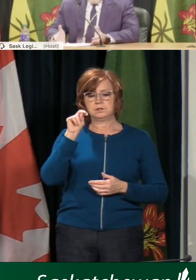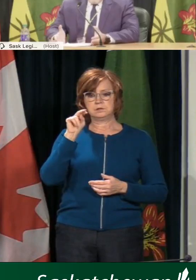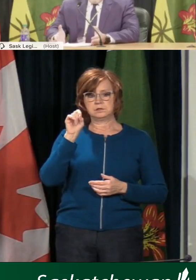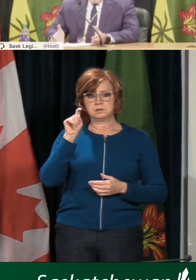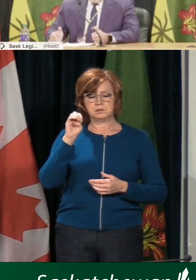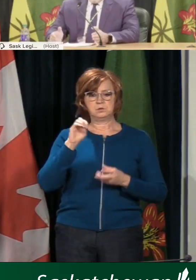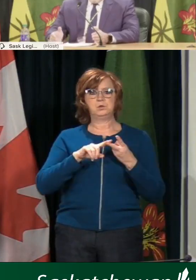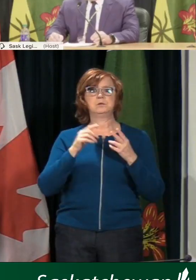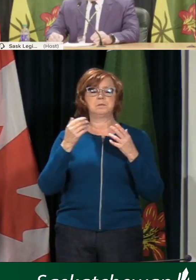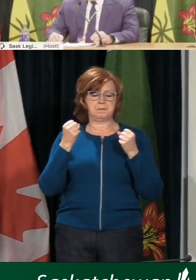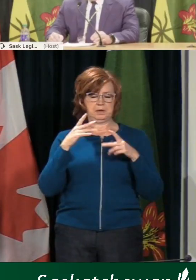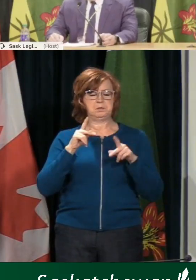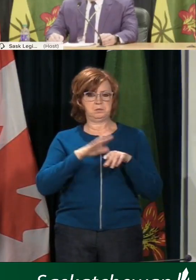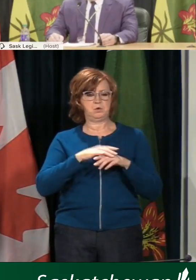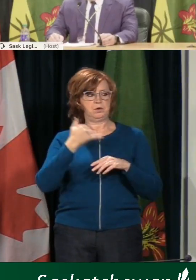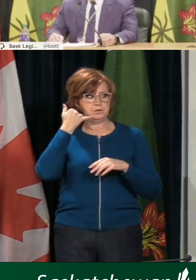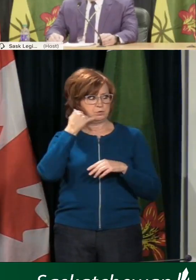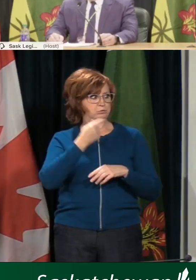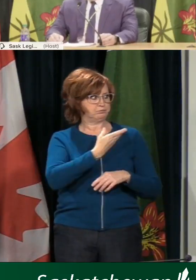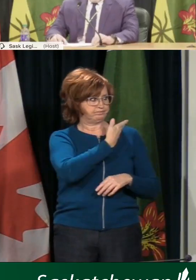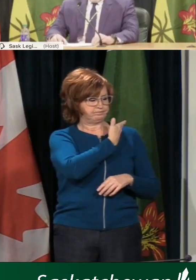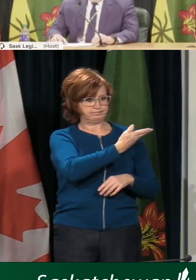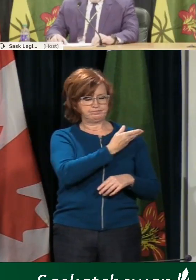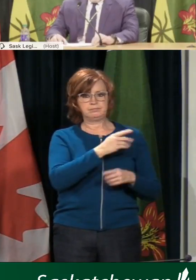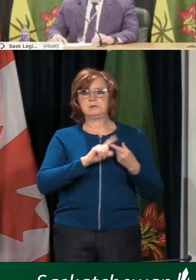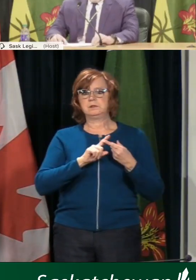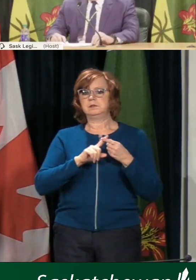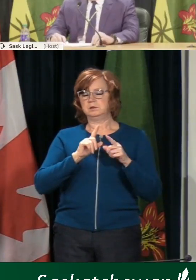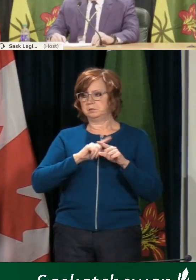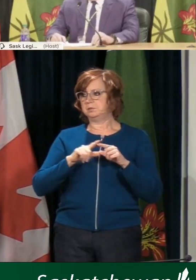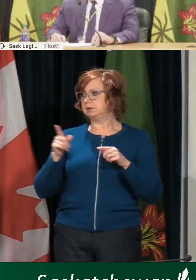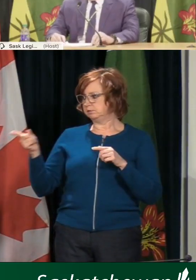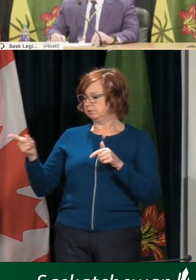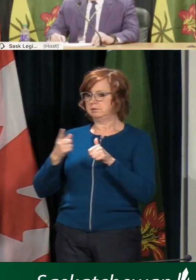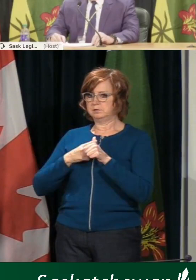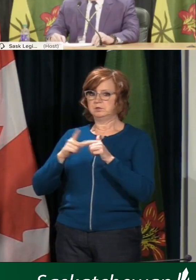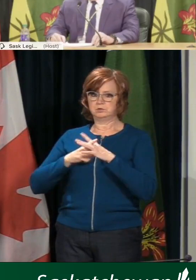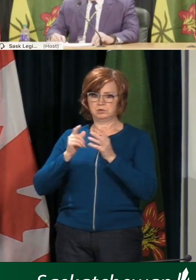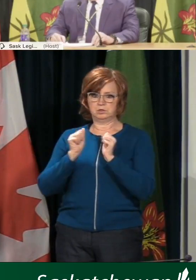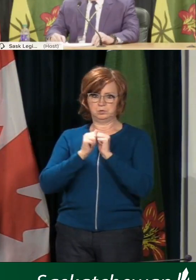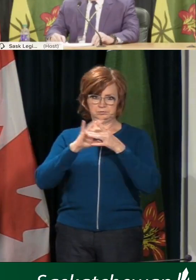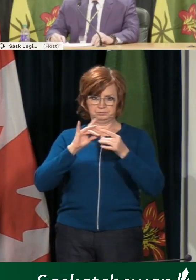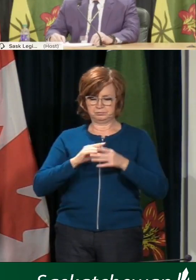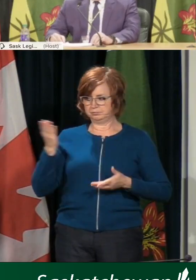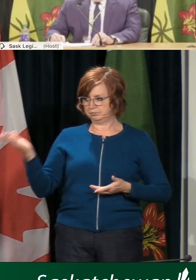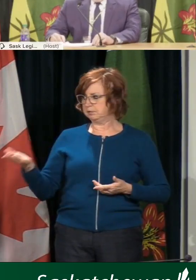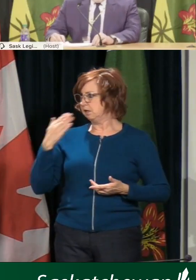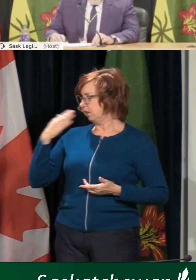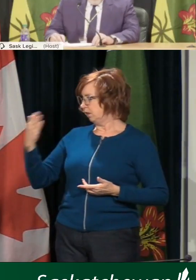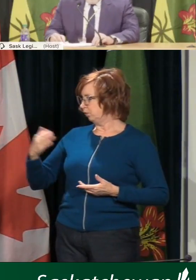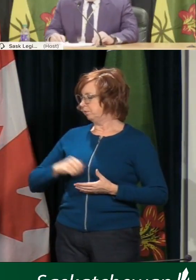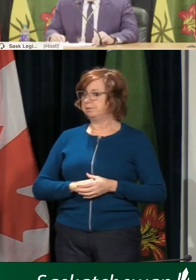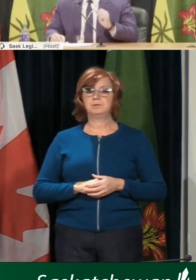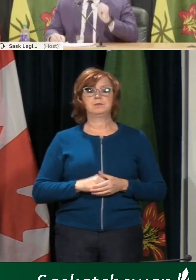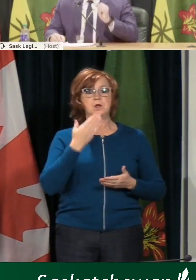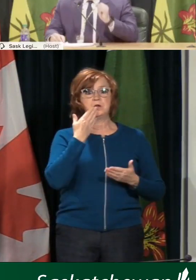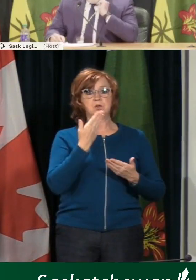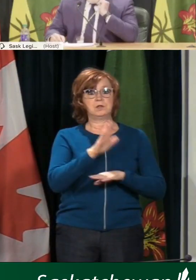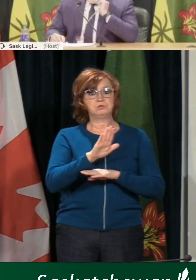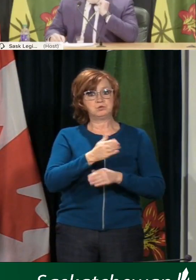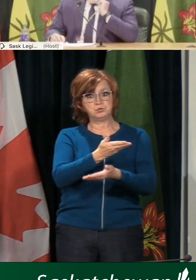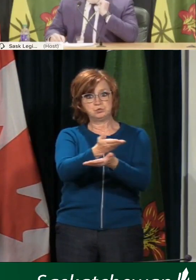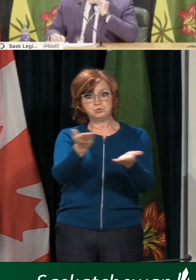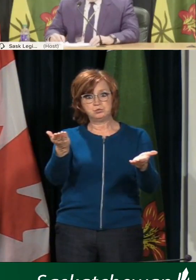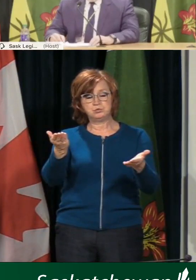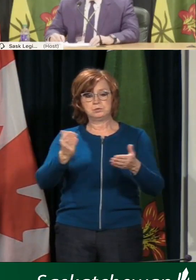We also have a number of individuals on the line, but to make introductions and to kick us off, I'll turn it over to Scott. Thanks, Jenna. Good afternoon, everybody.